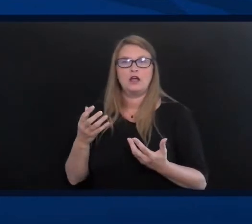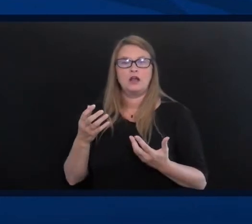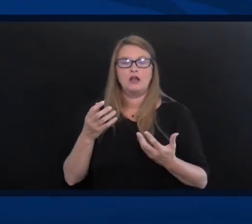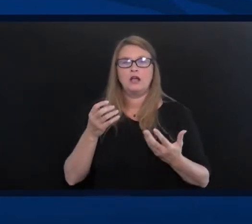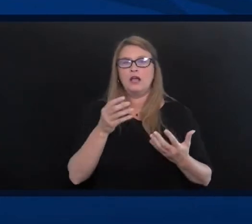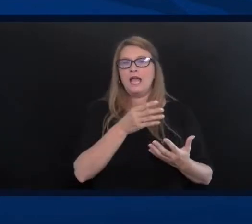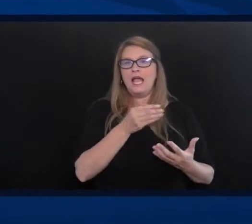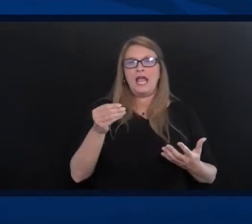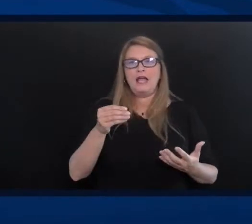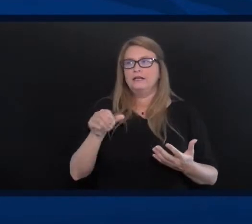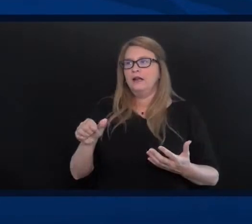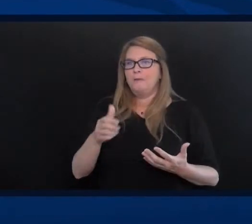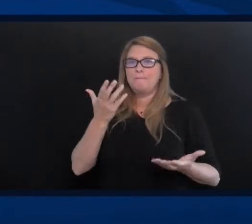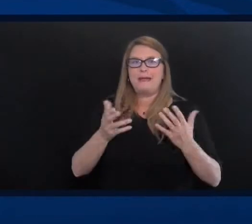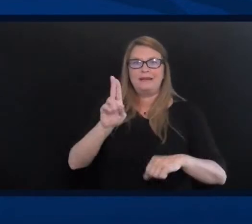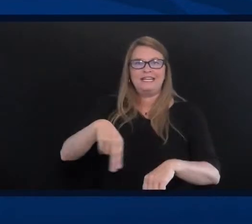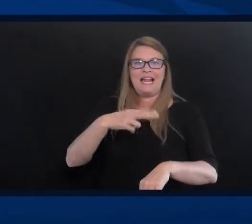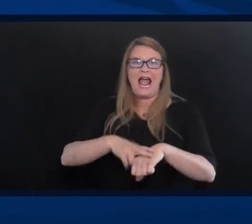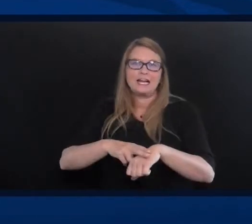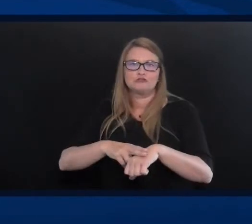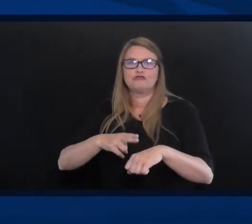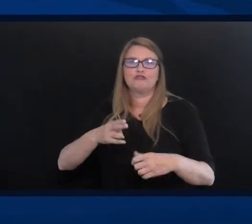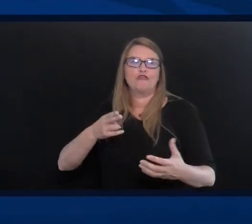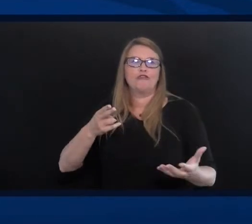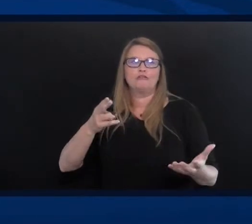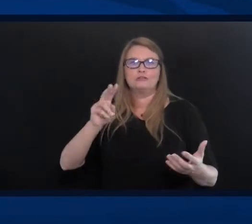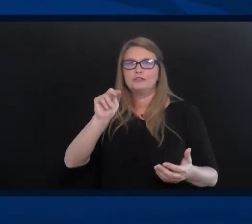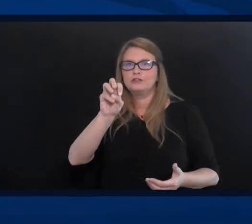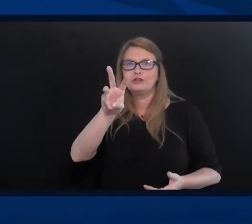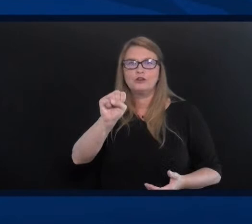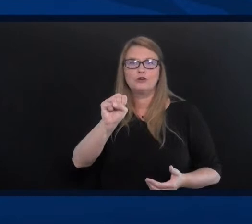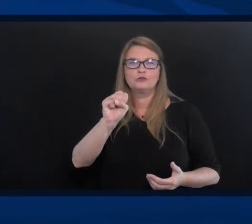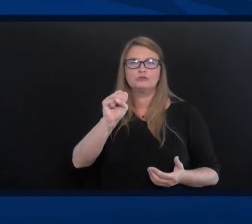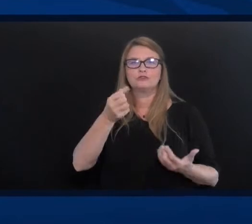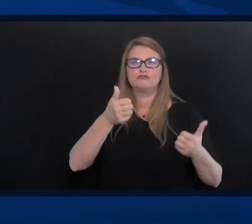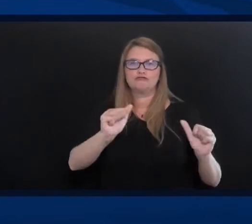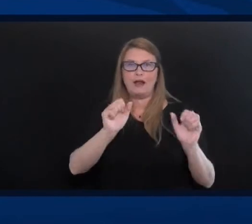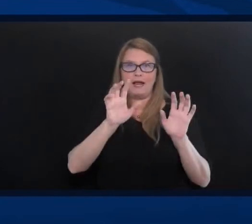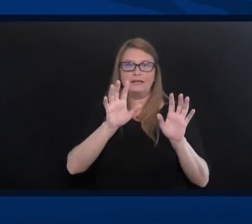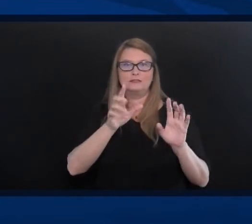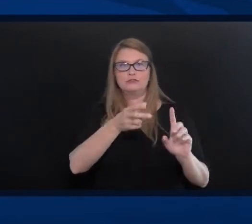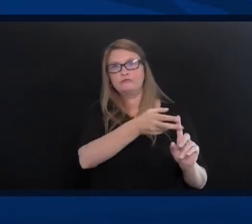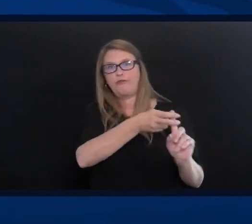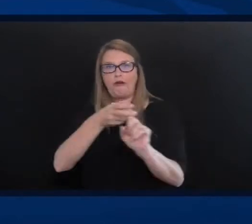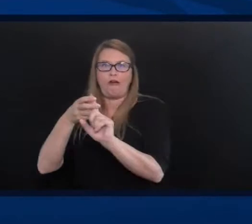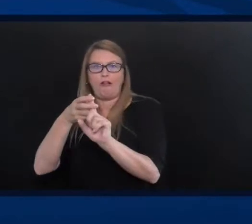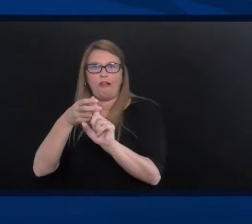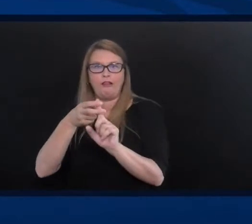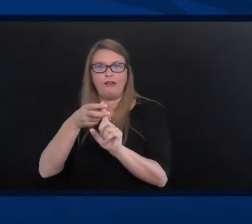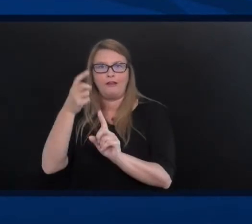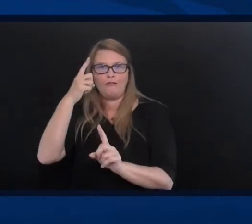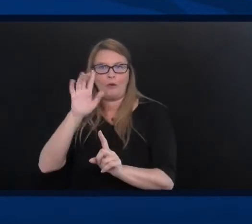hyperbole from maybe national news networks and news media looking for a hook? Thank you.